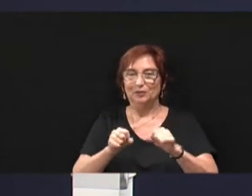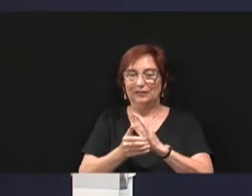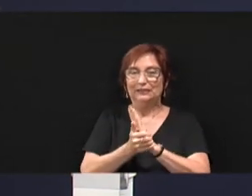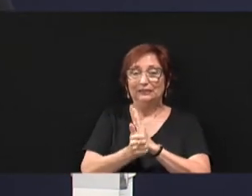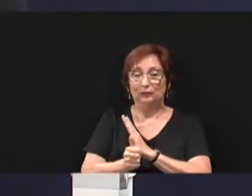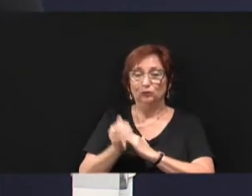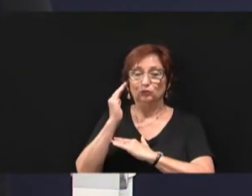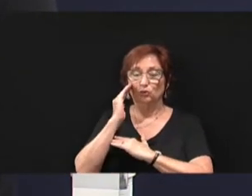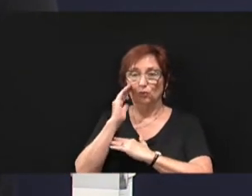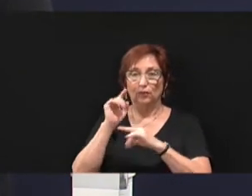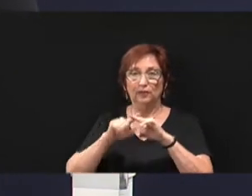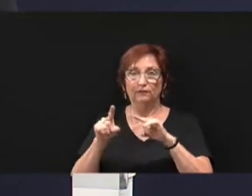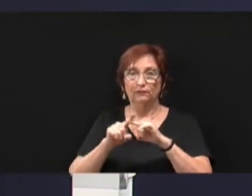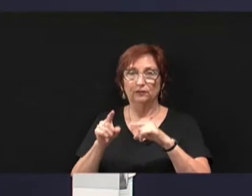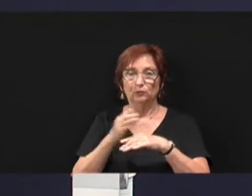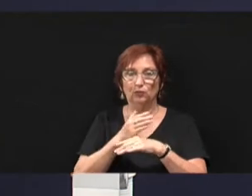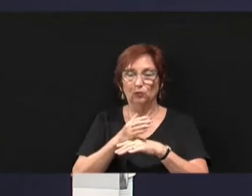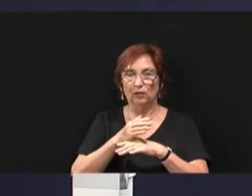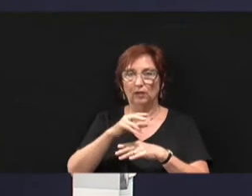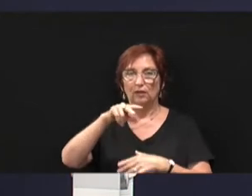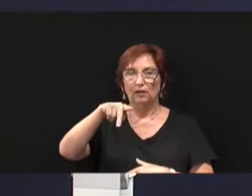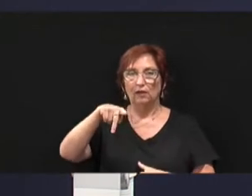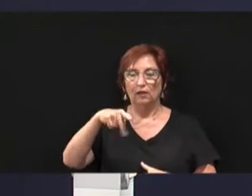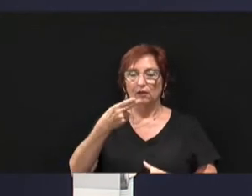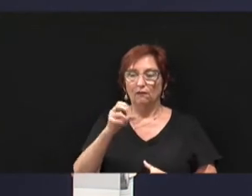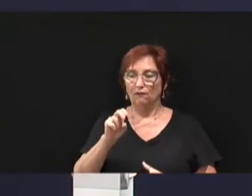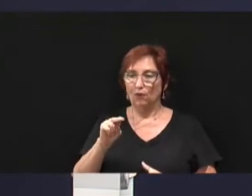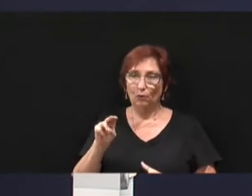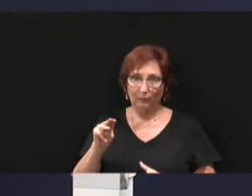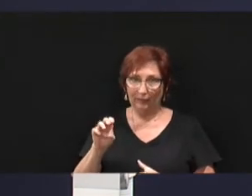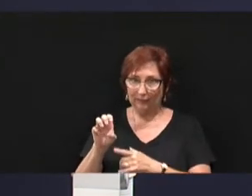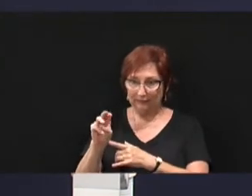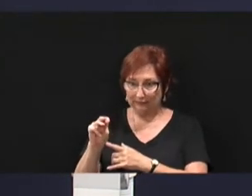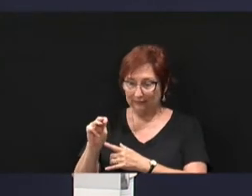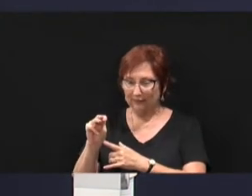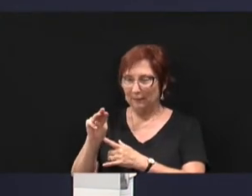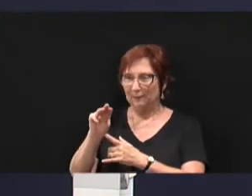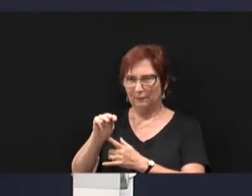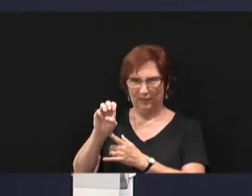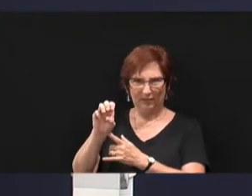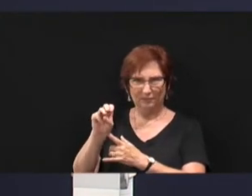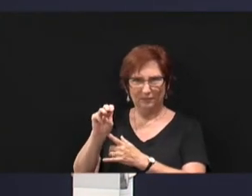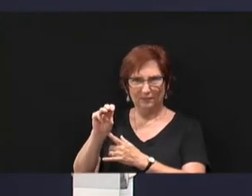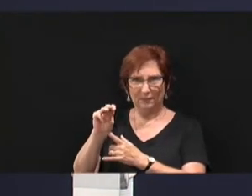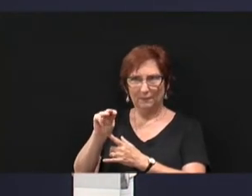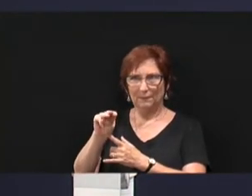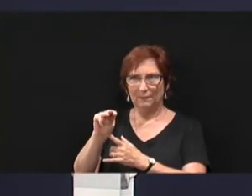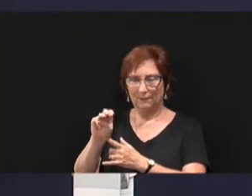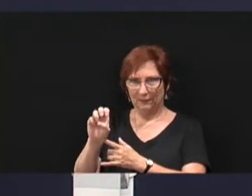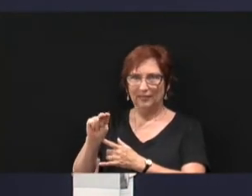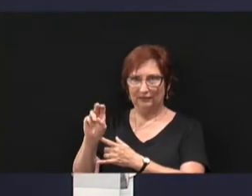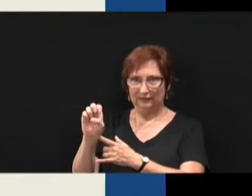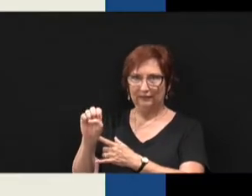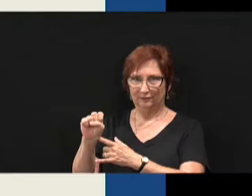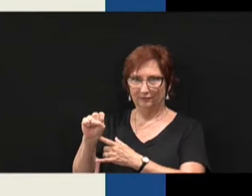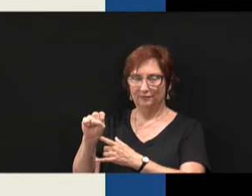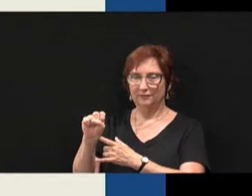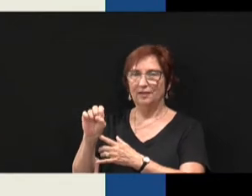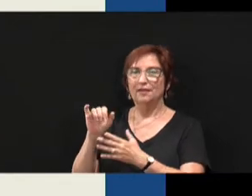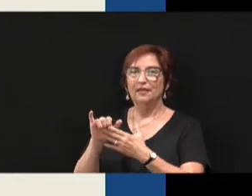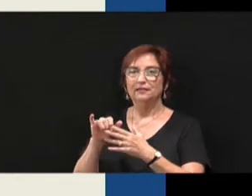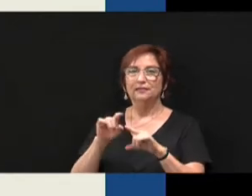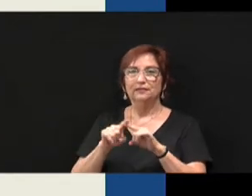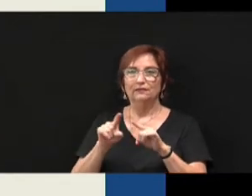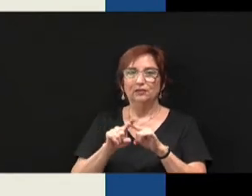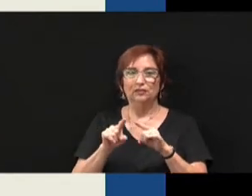out the difference between phonemes. And when we're talking about the difference in phonemes, it's the ability to blend them